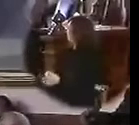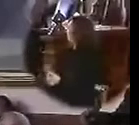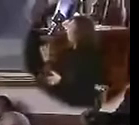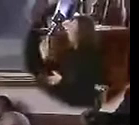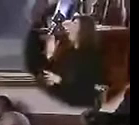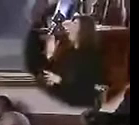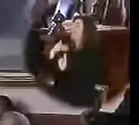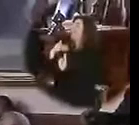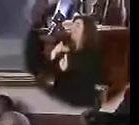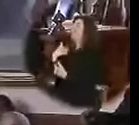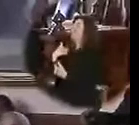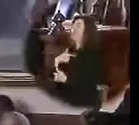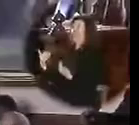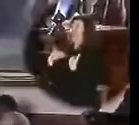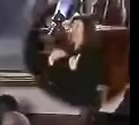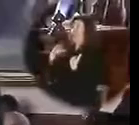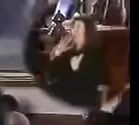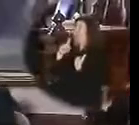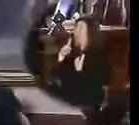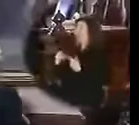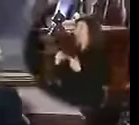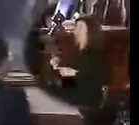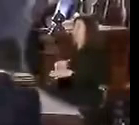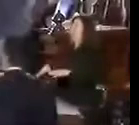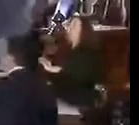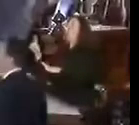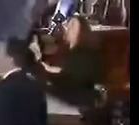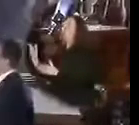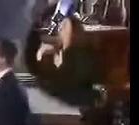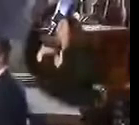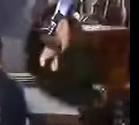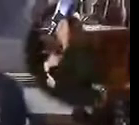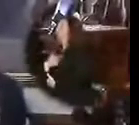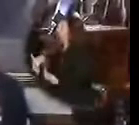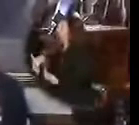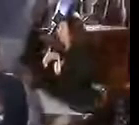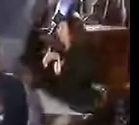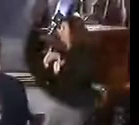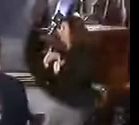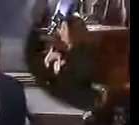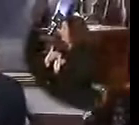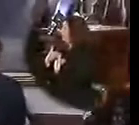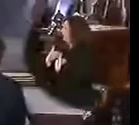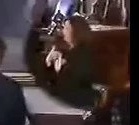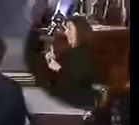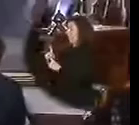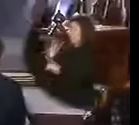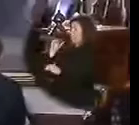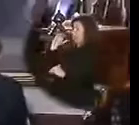only responsibility we have, and I'll say this in closing, the only responsibility we have as